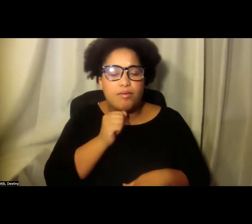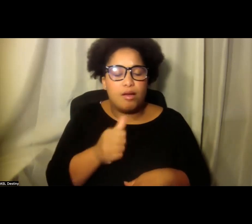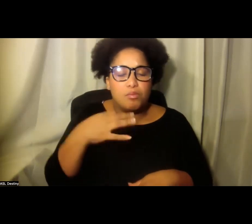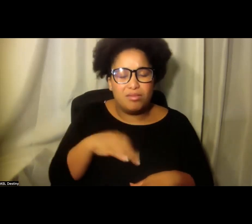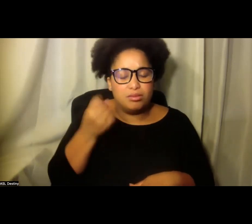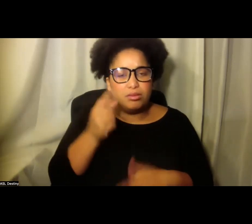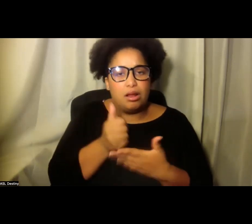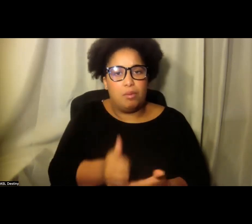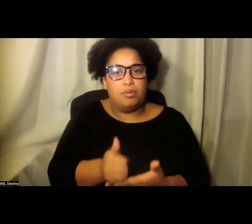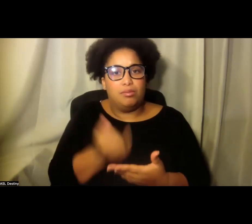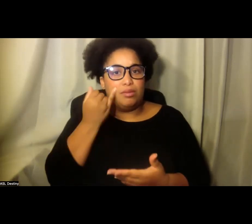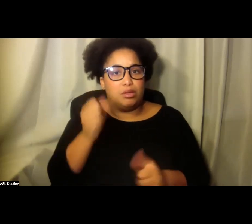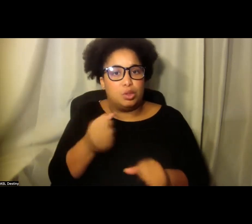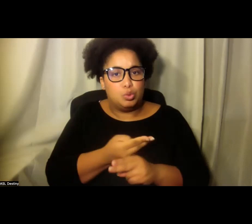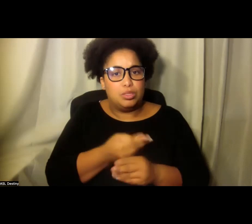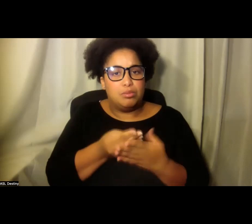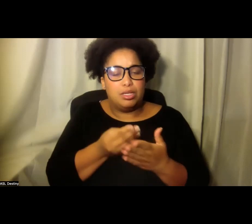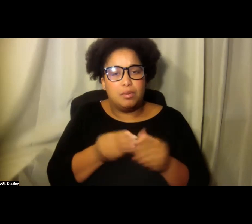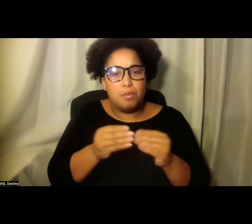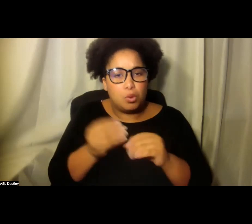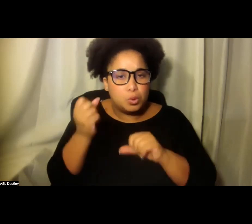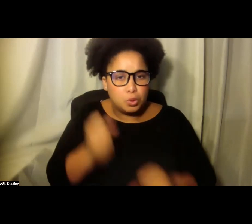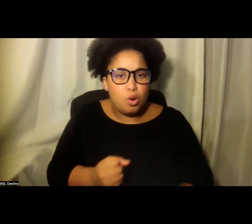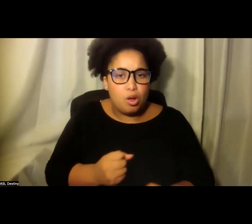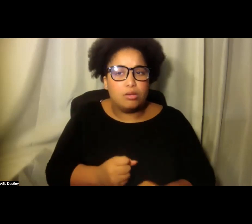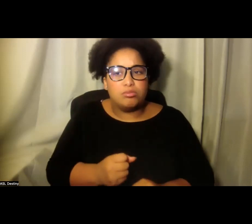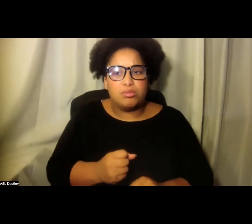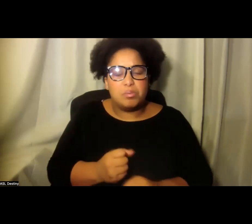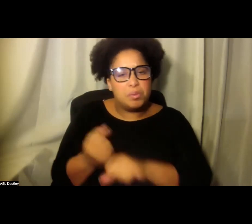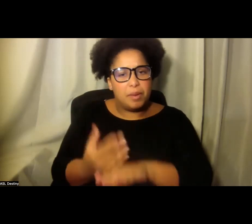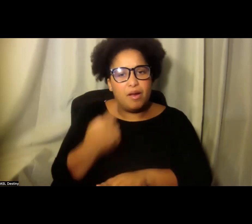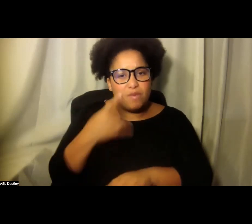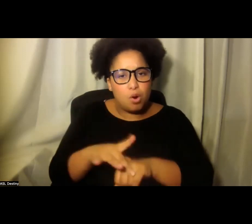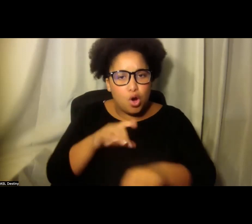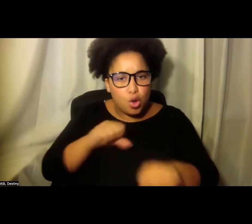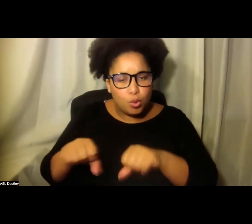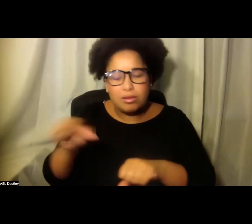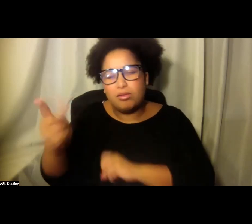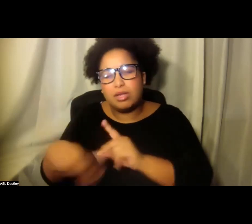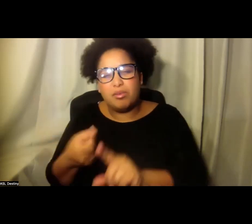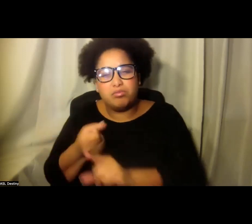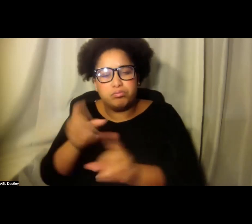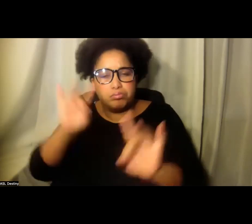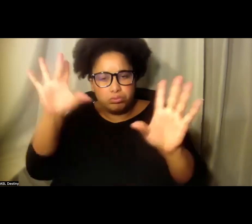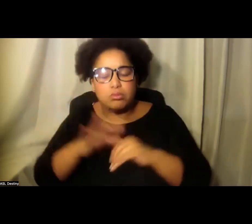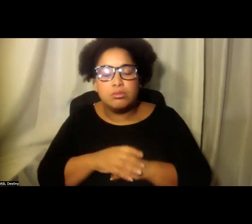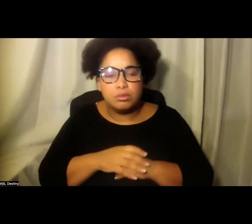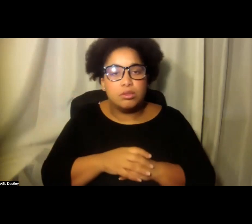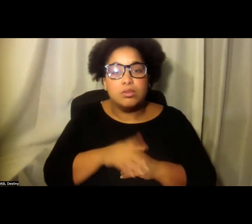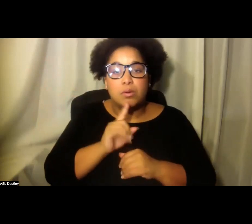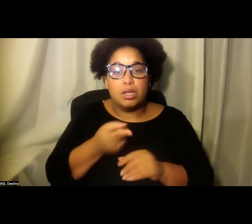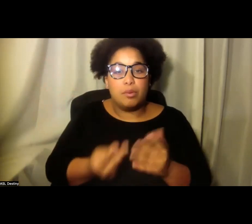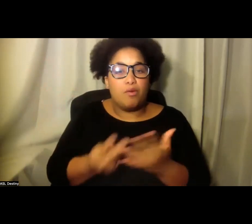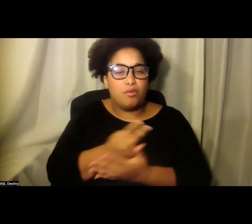really could use these monies to make themselves stronger and more resilient against earthquakes and other disasters. So we're here to provide you an overview